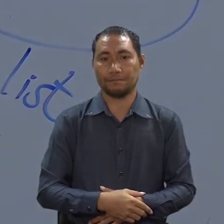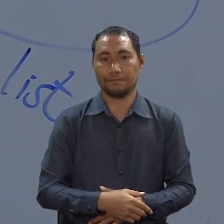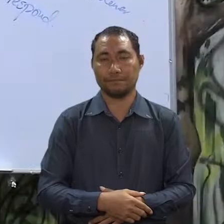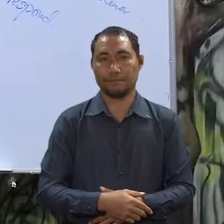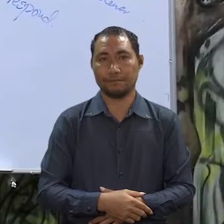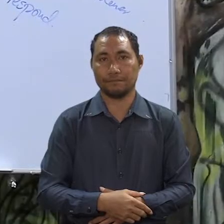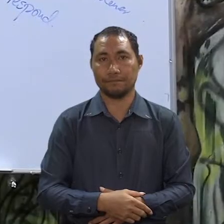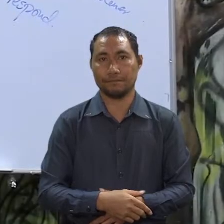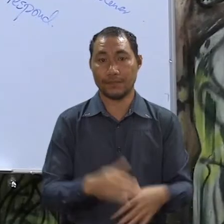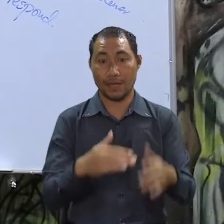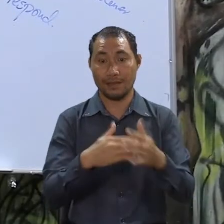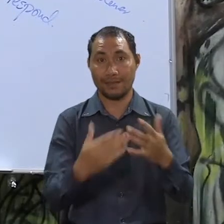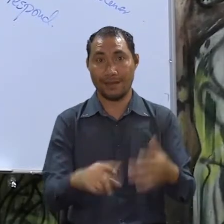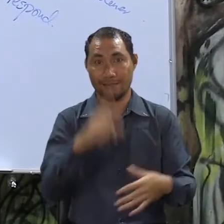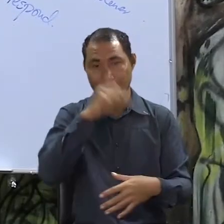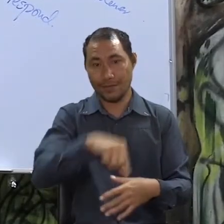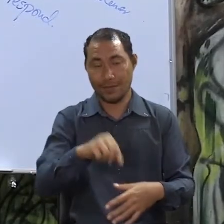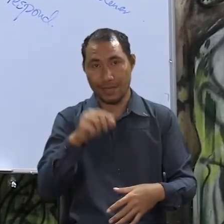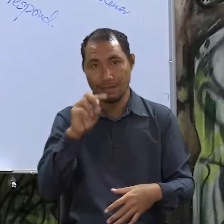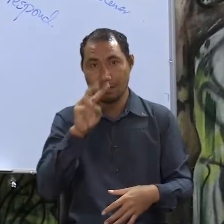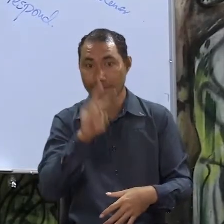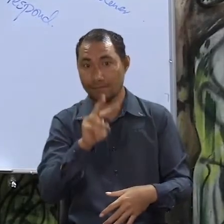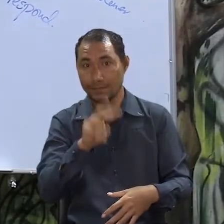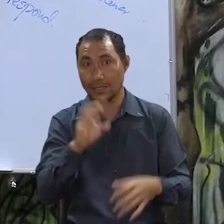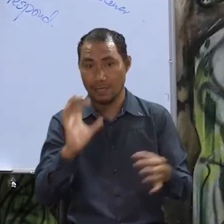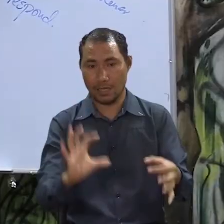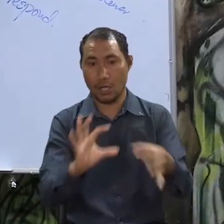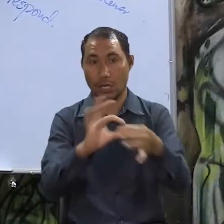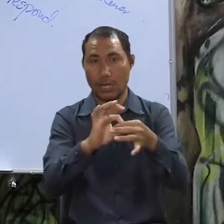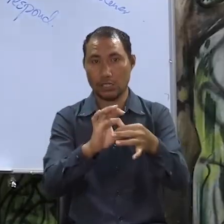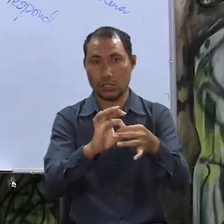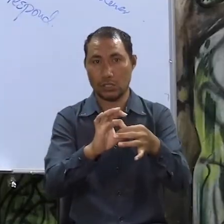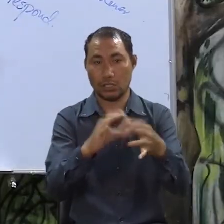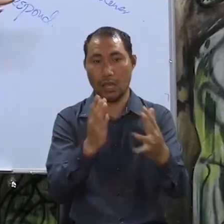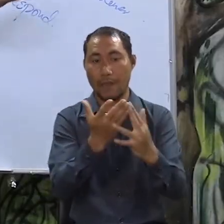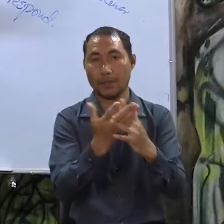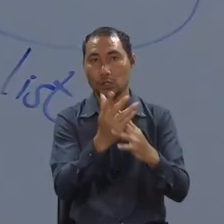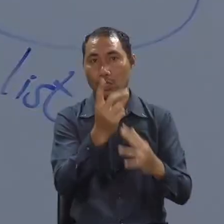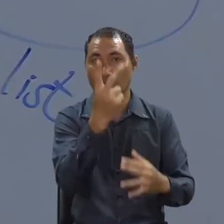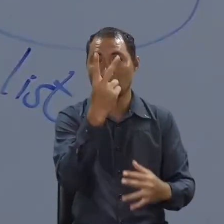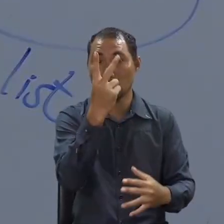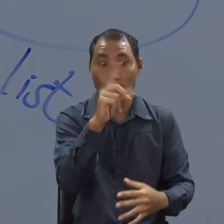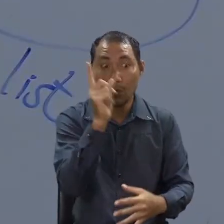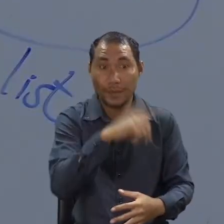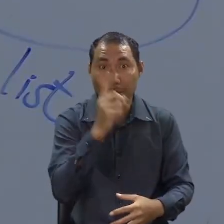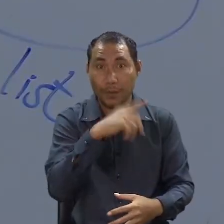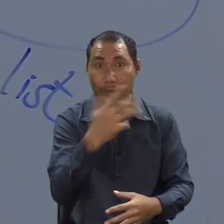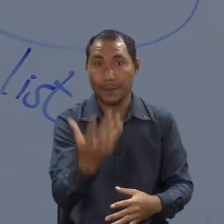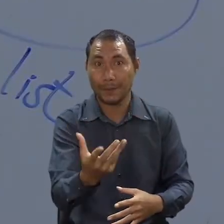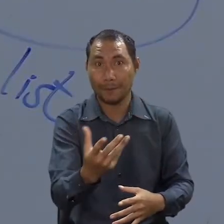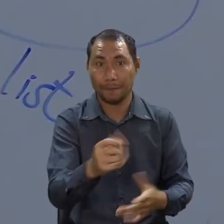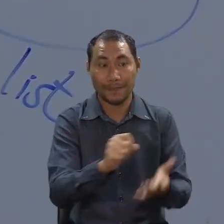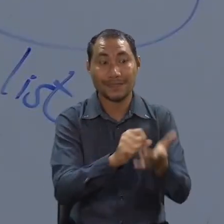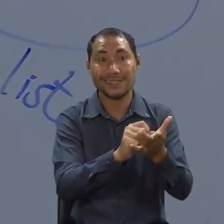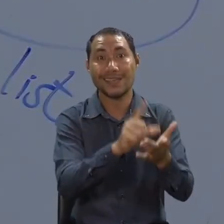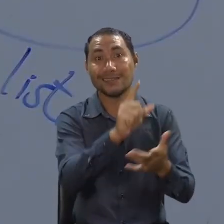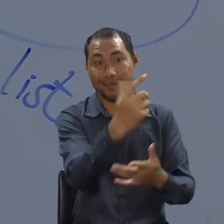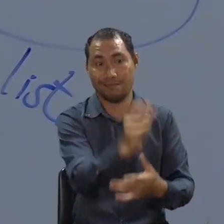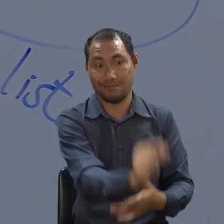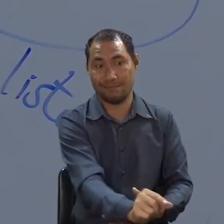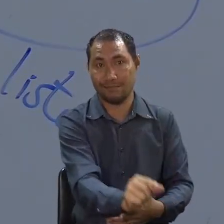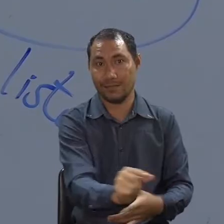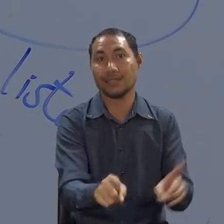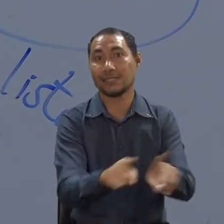So now you can see the connection between the sender of the message and the receiver of the message in order